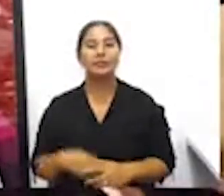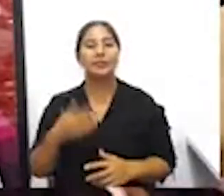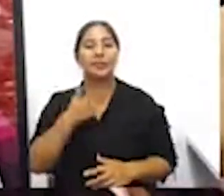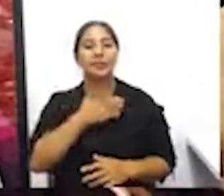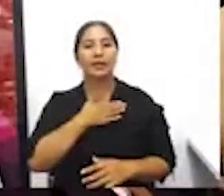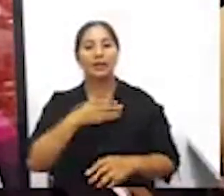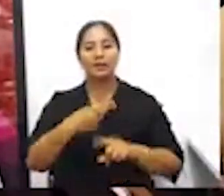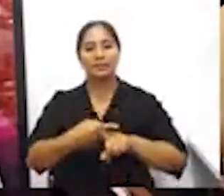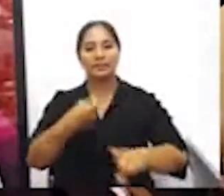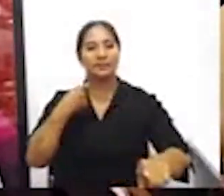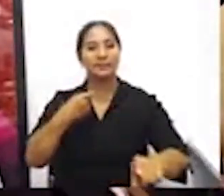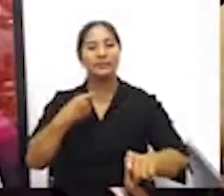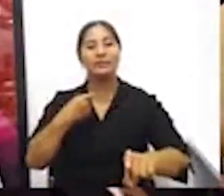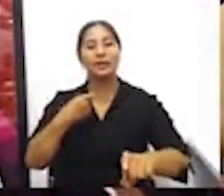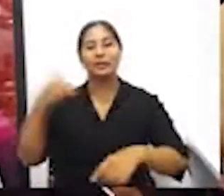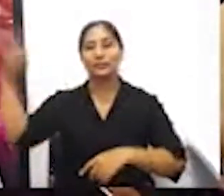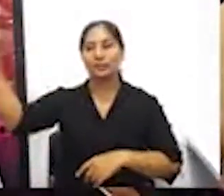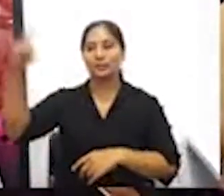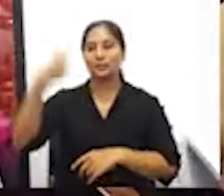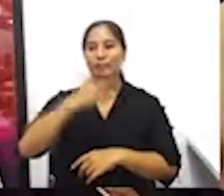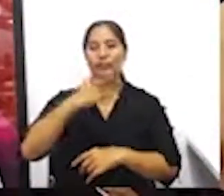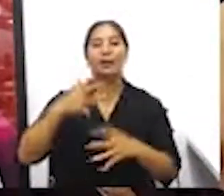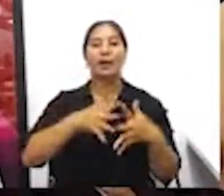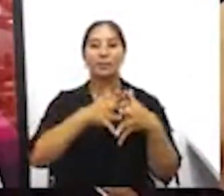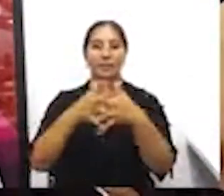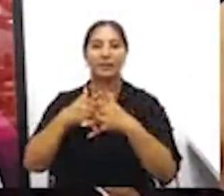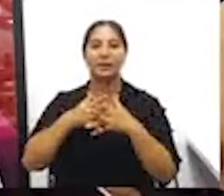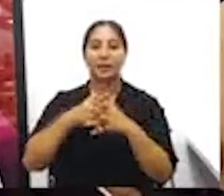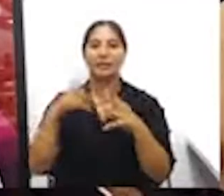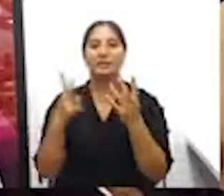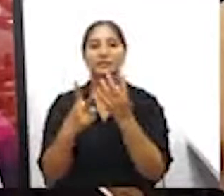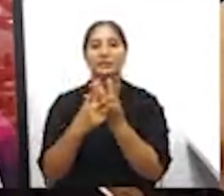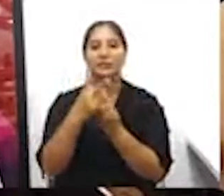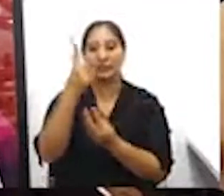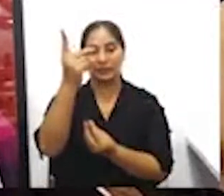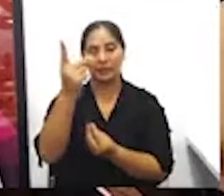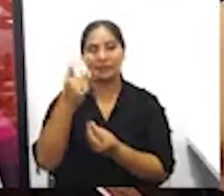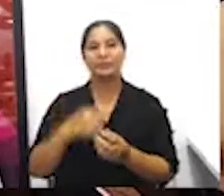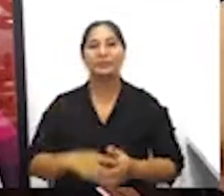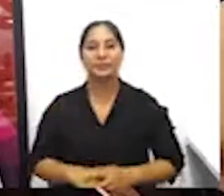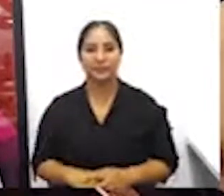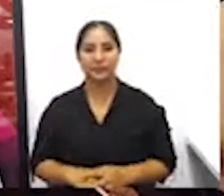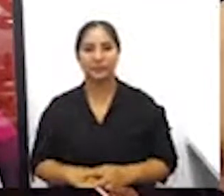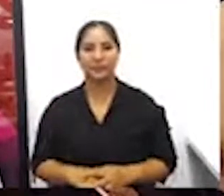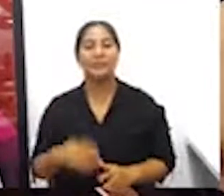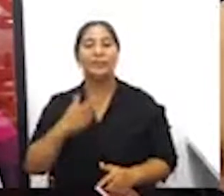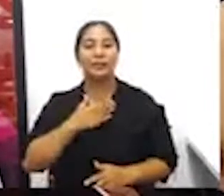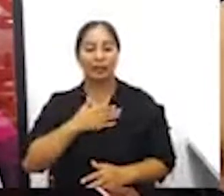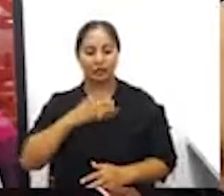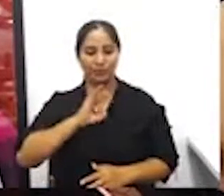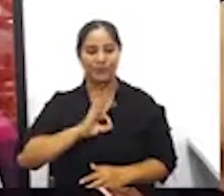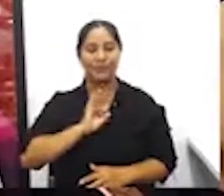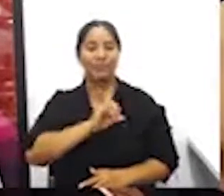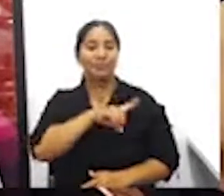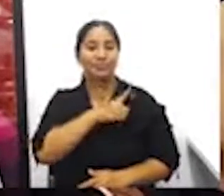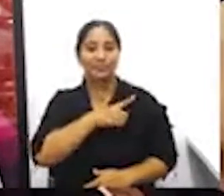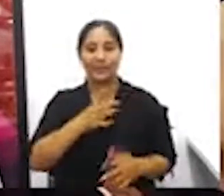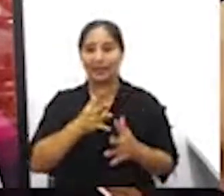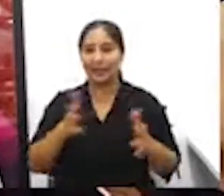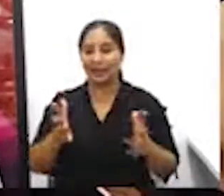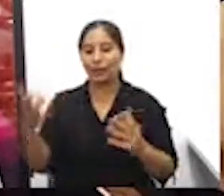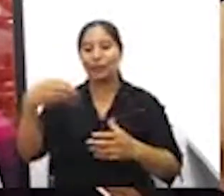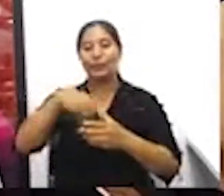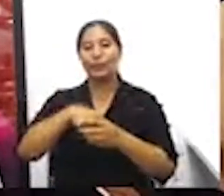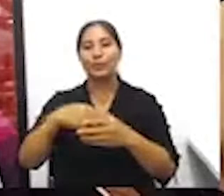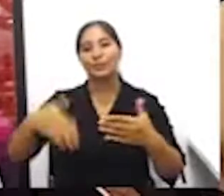ago through the UGRAD program. So I was so delighted to be selected for that program. And I also the alumni for